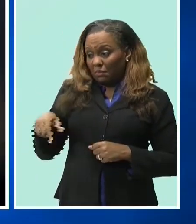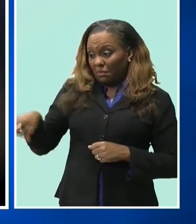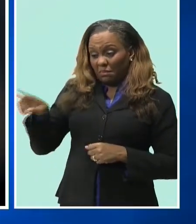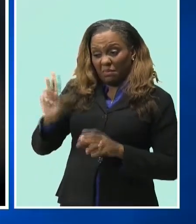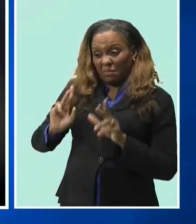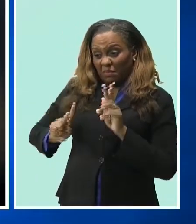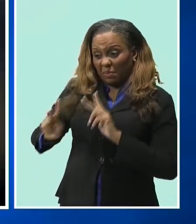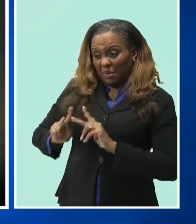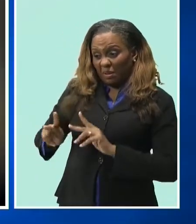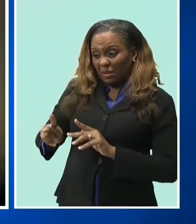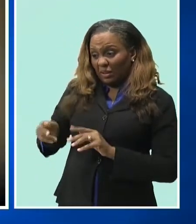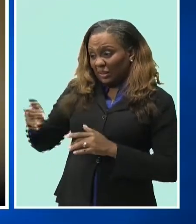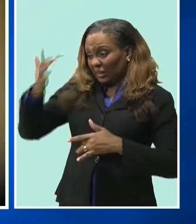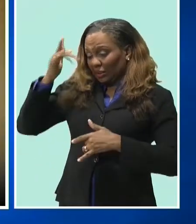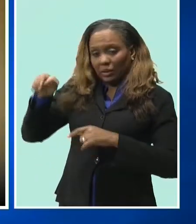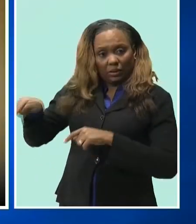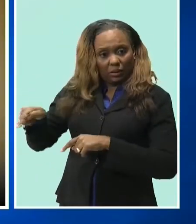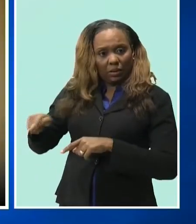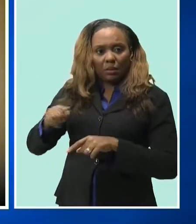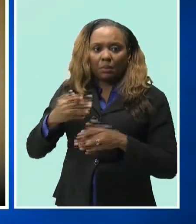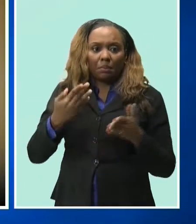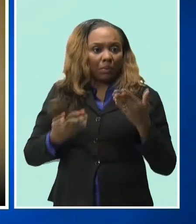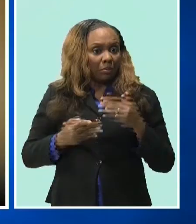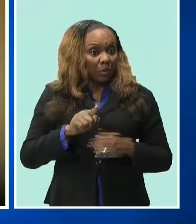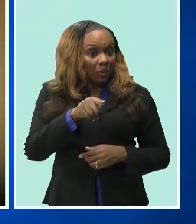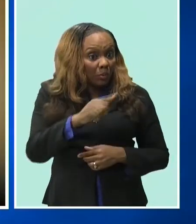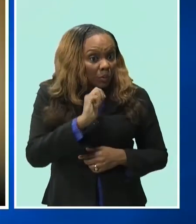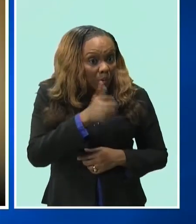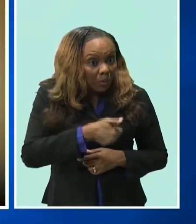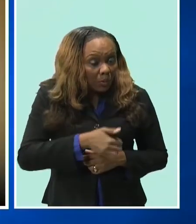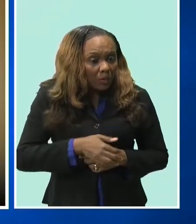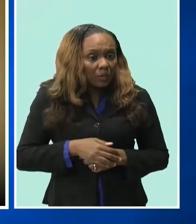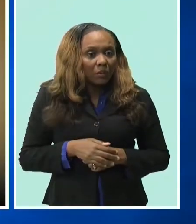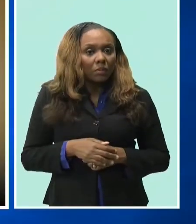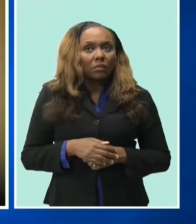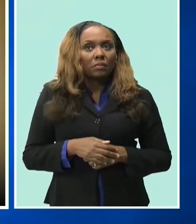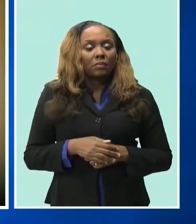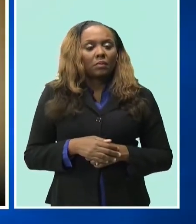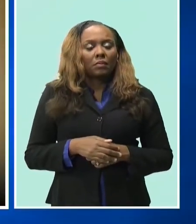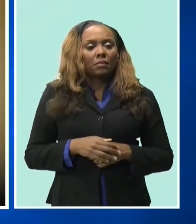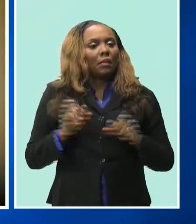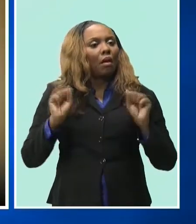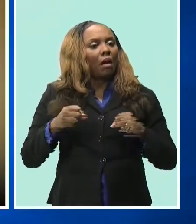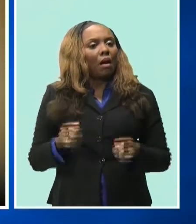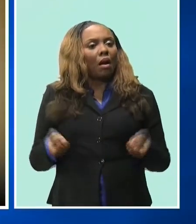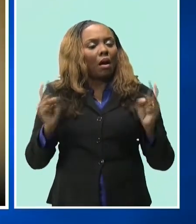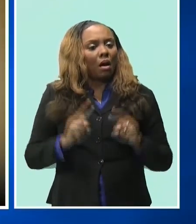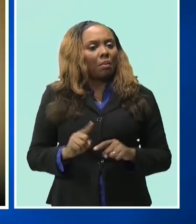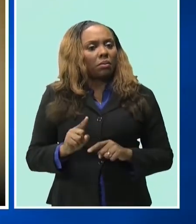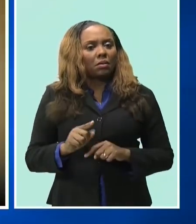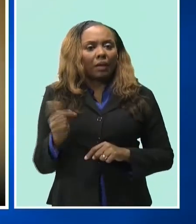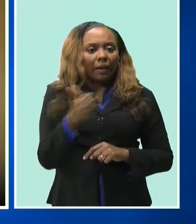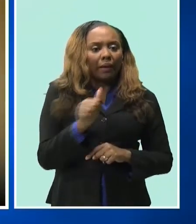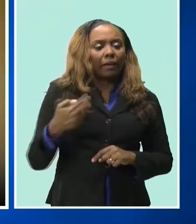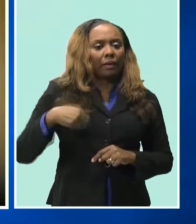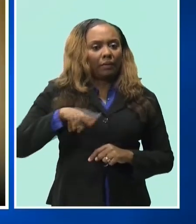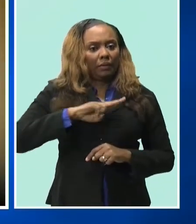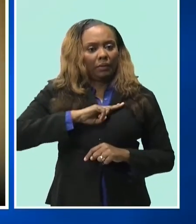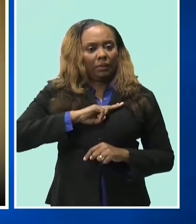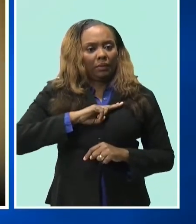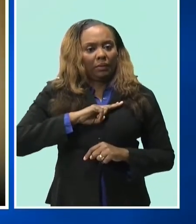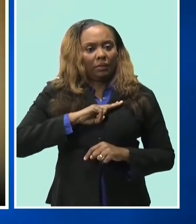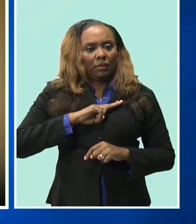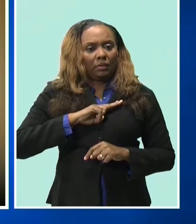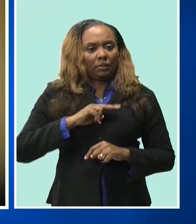become yours tomorrow. Make a strong appeal, therefore, on behalf of all our citizens, and in particular,